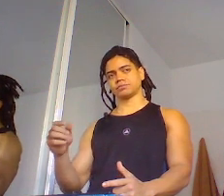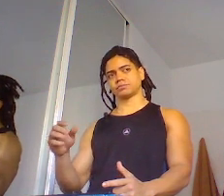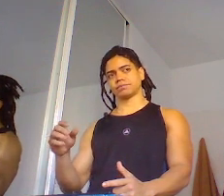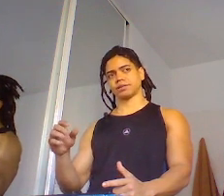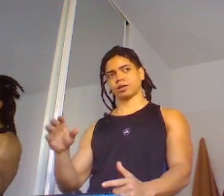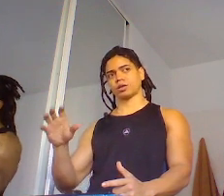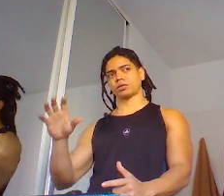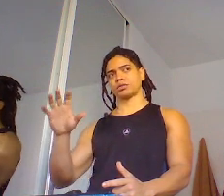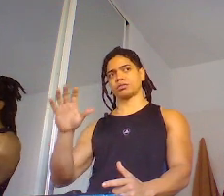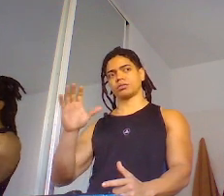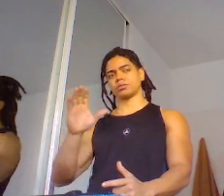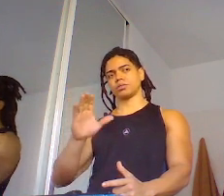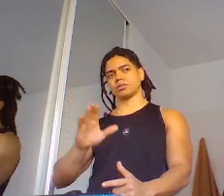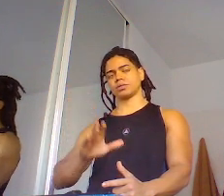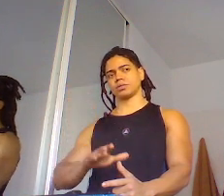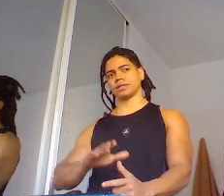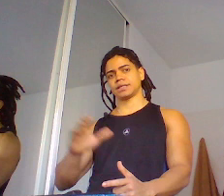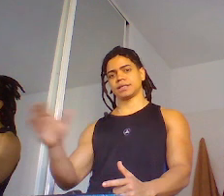is